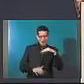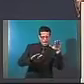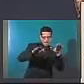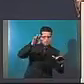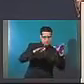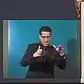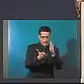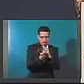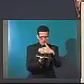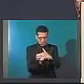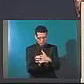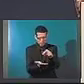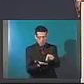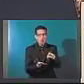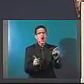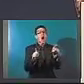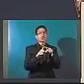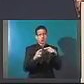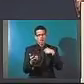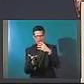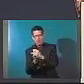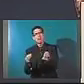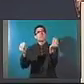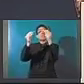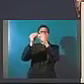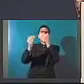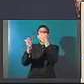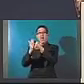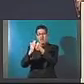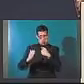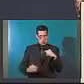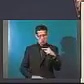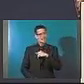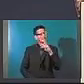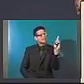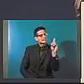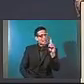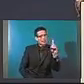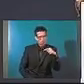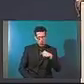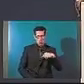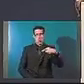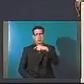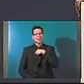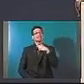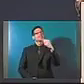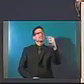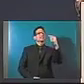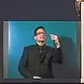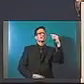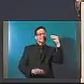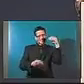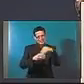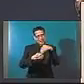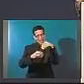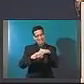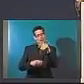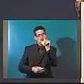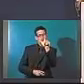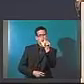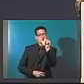balanced the budget, we created surpluses. We Democrats, and we created 23